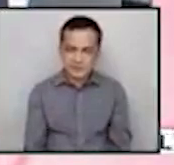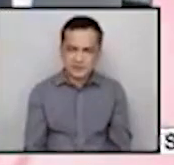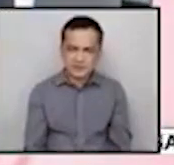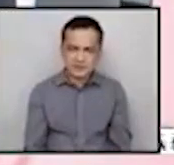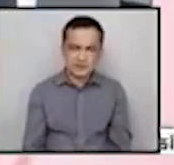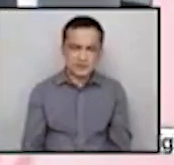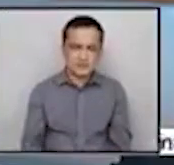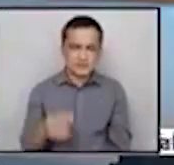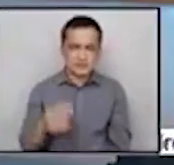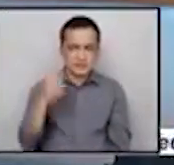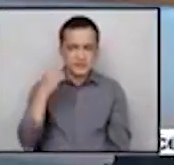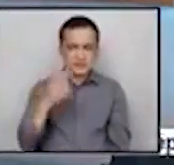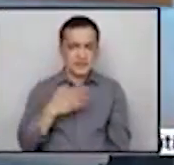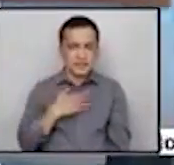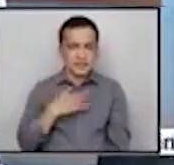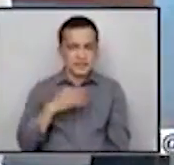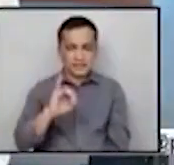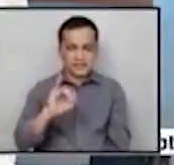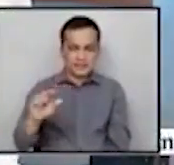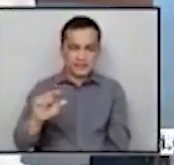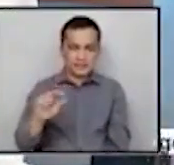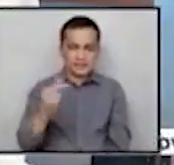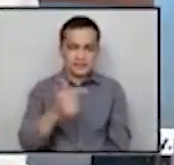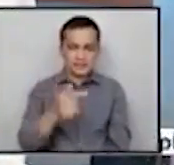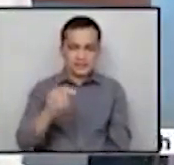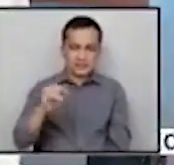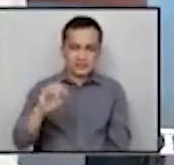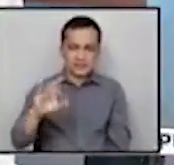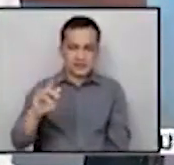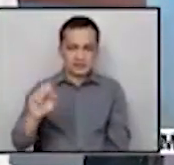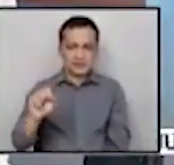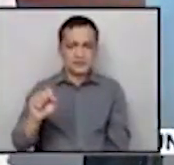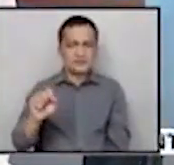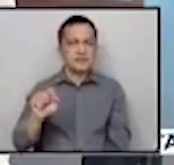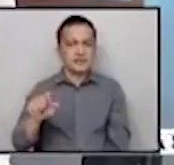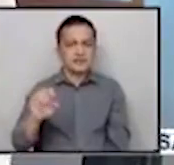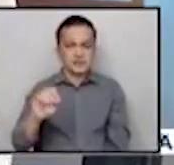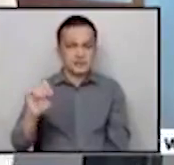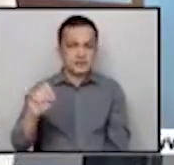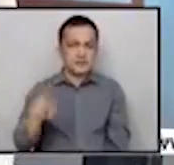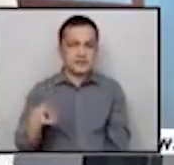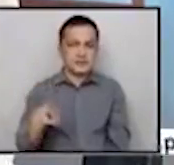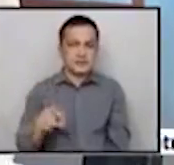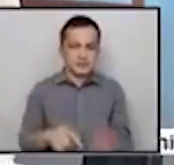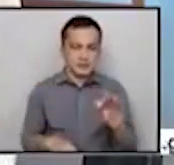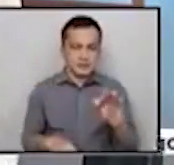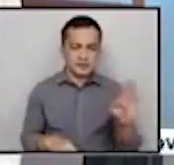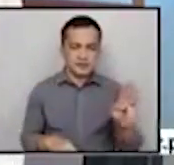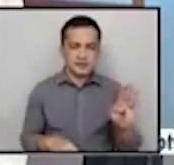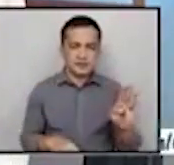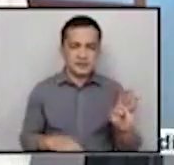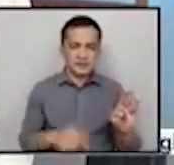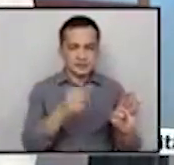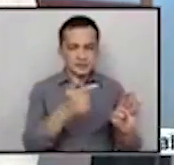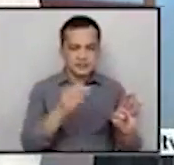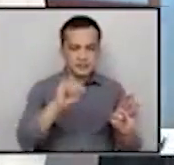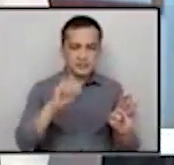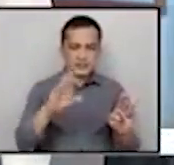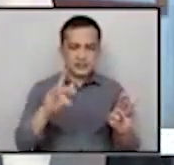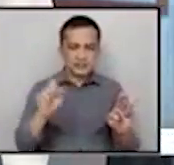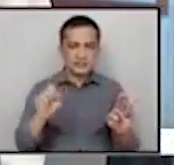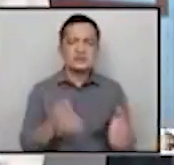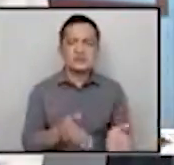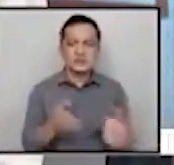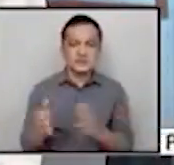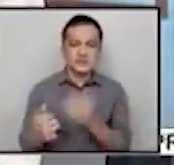my Instagram, it's at gjcarlos.official. For Facebook, you could search GJ Carlos. And last but not the least, my